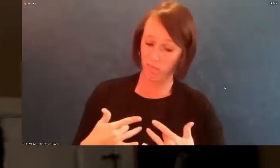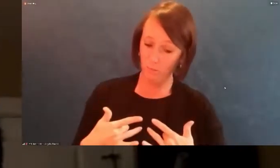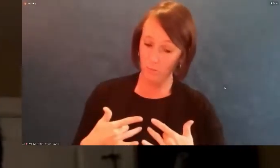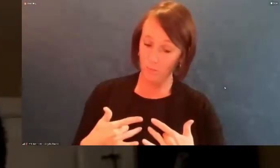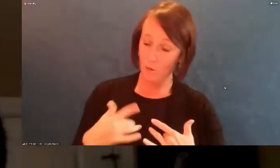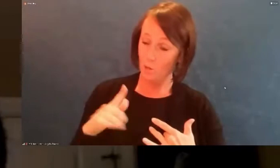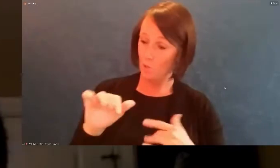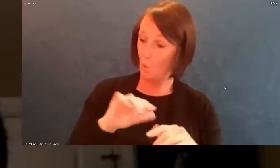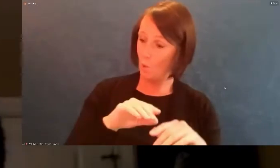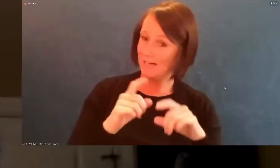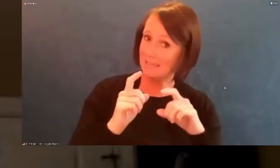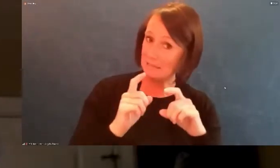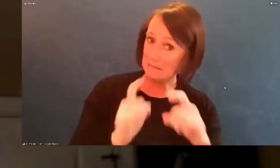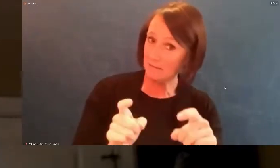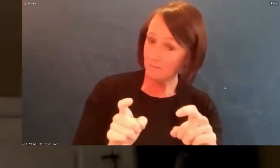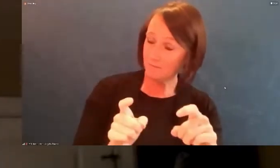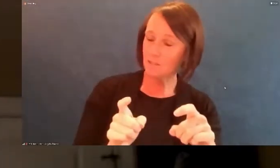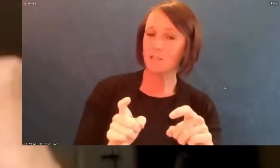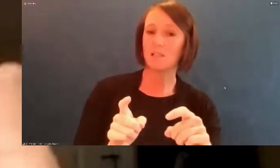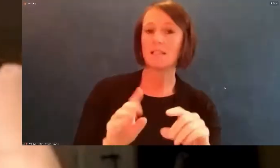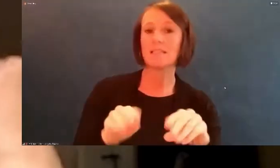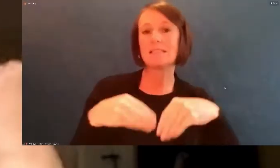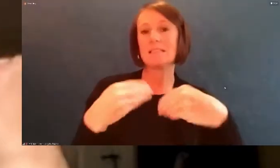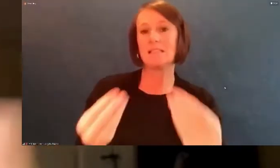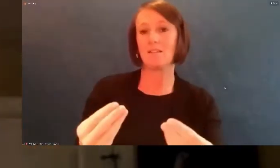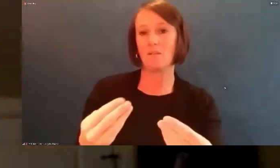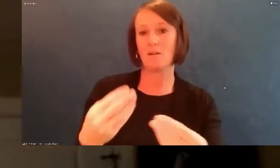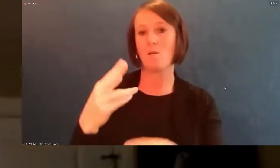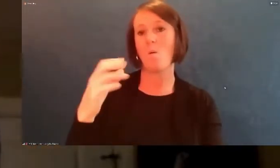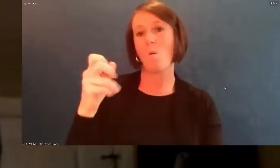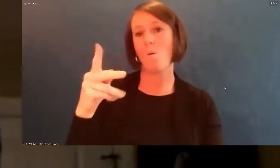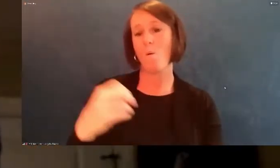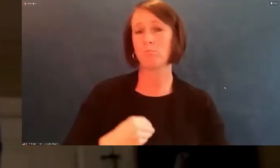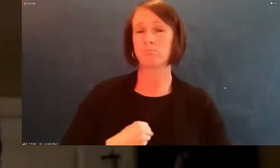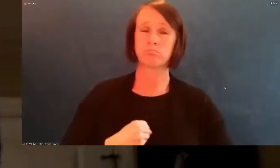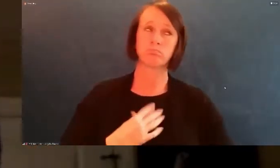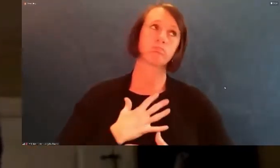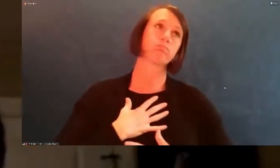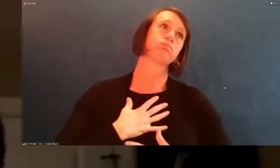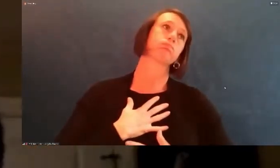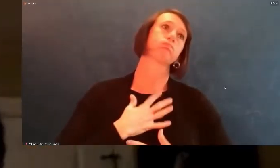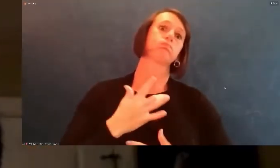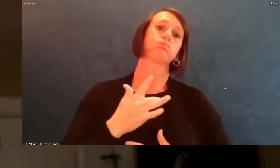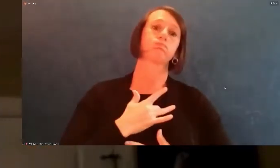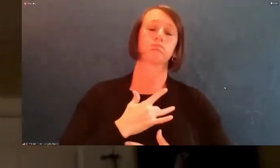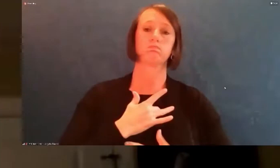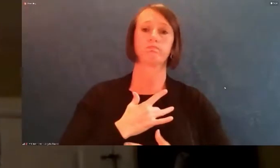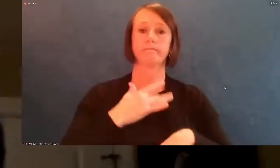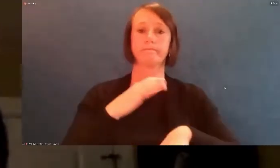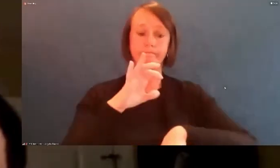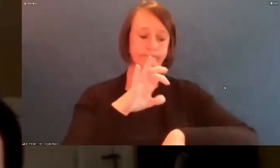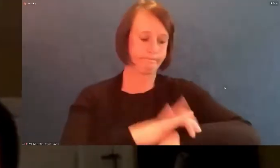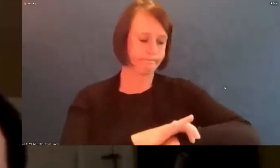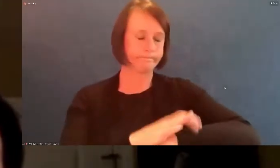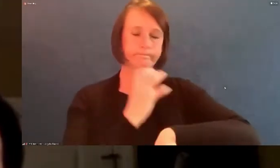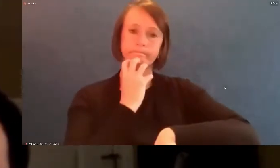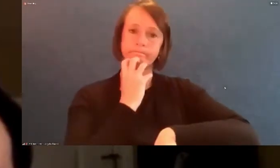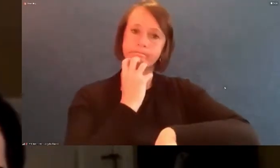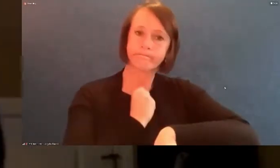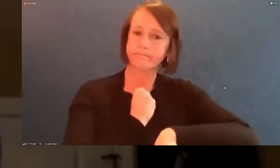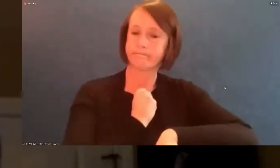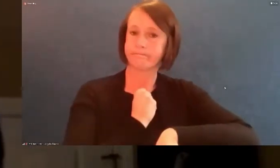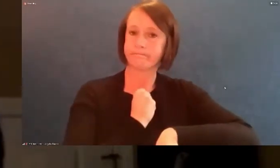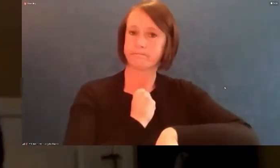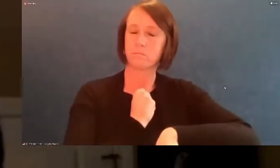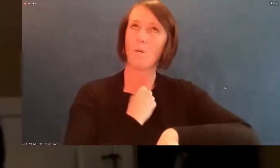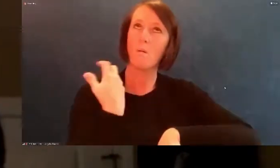That's your gift. And you know, Katrina was so proud to have that beautiful bracelet that was decorated with